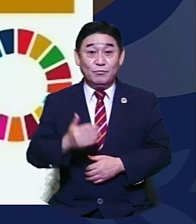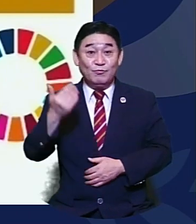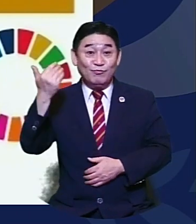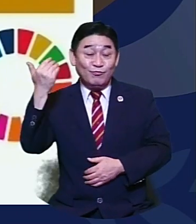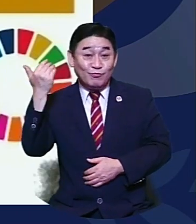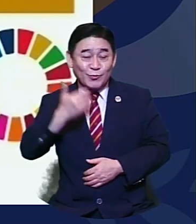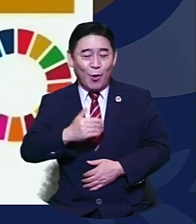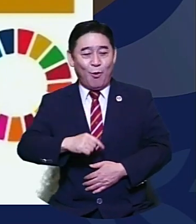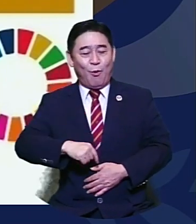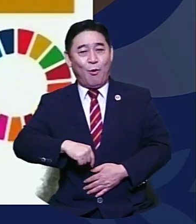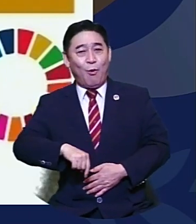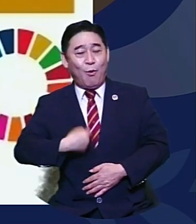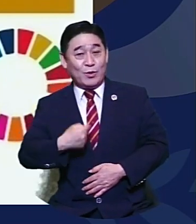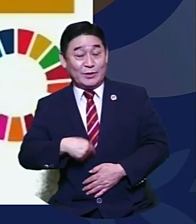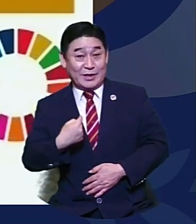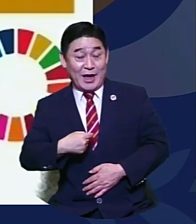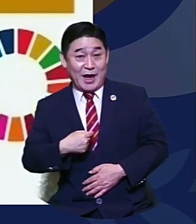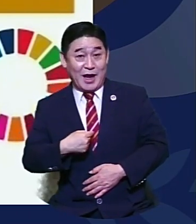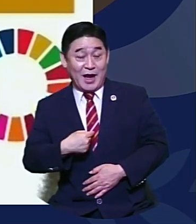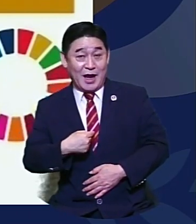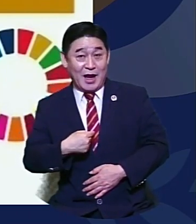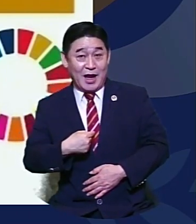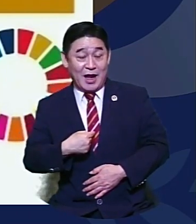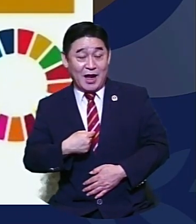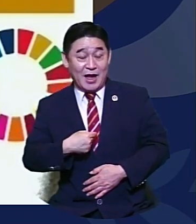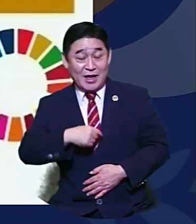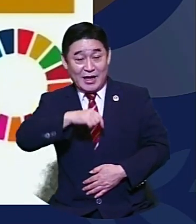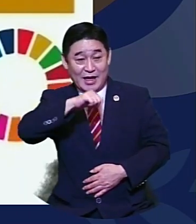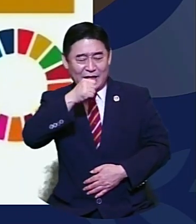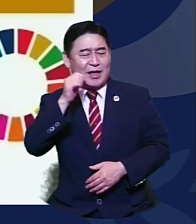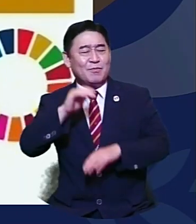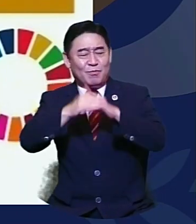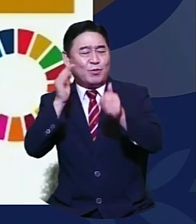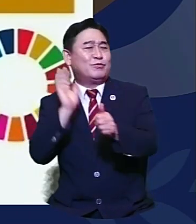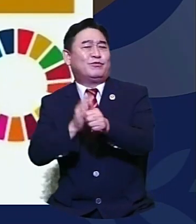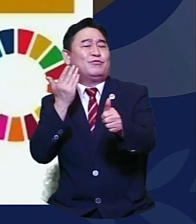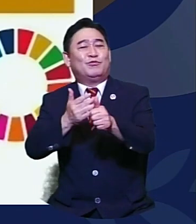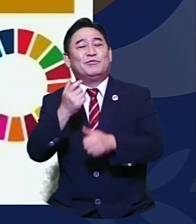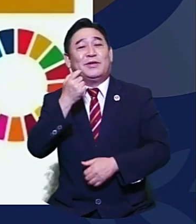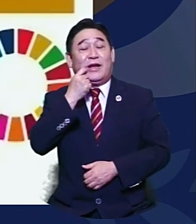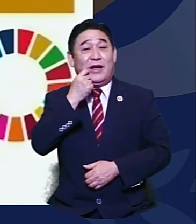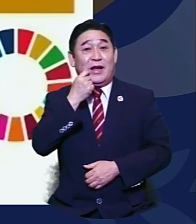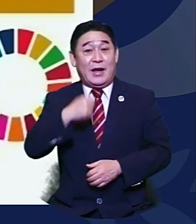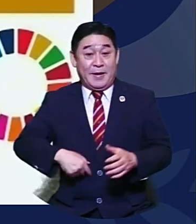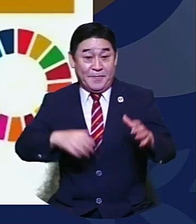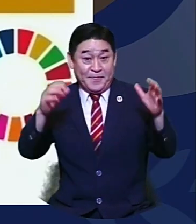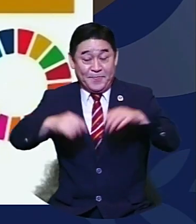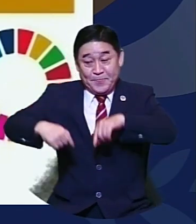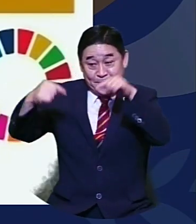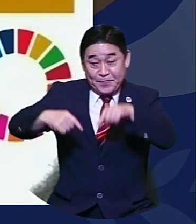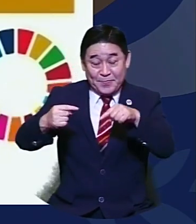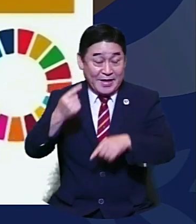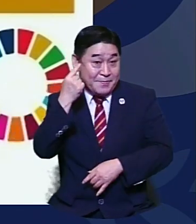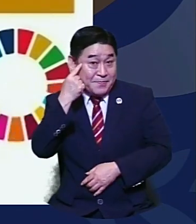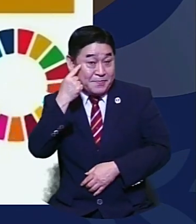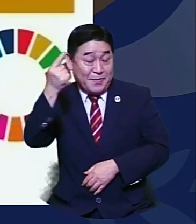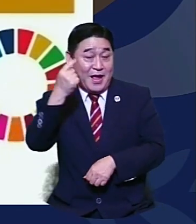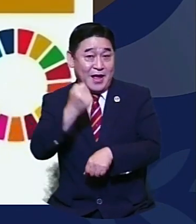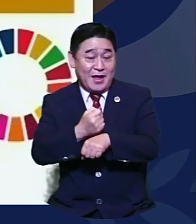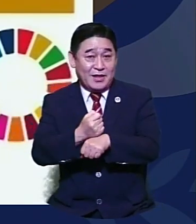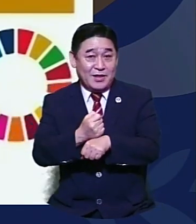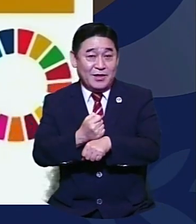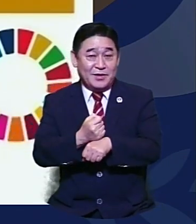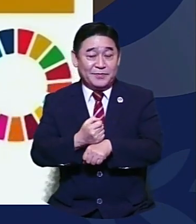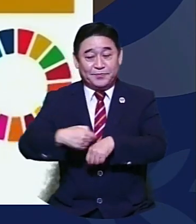to finance this. We need to work together, and we really need to be creative. We have a working group